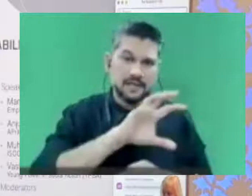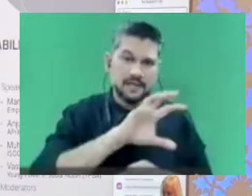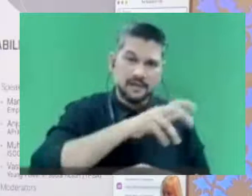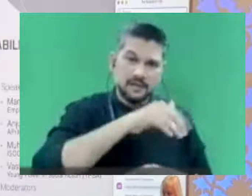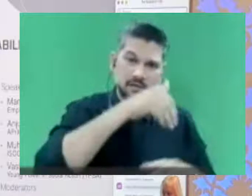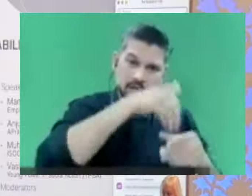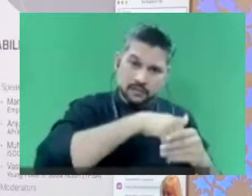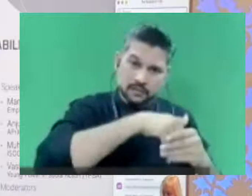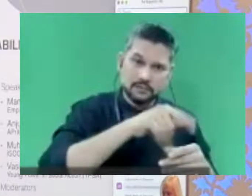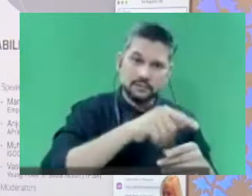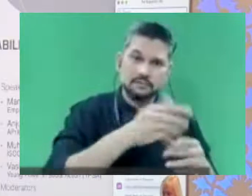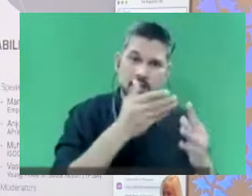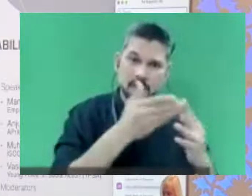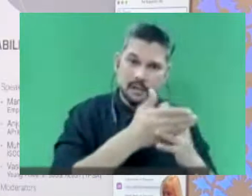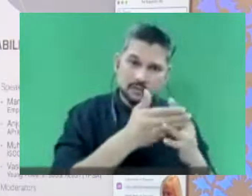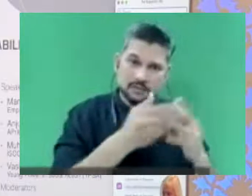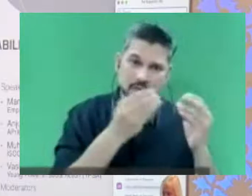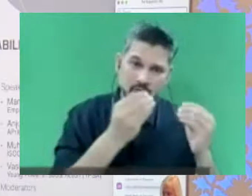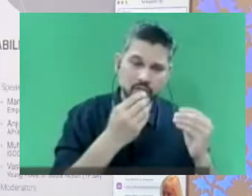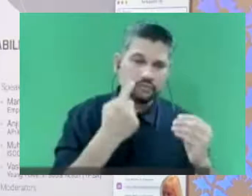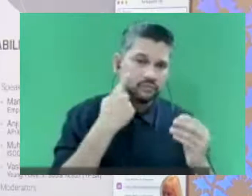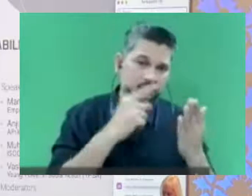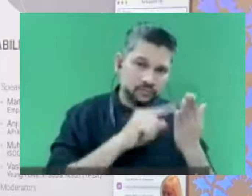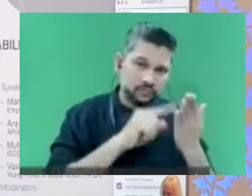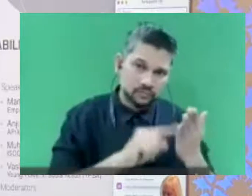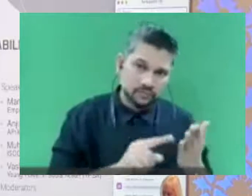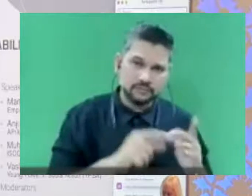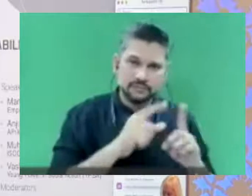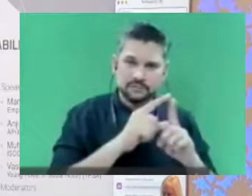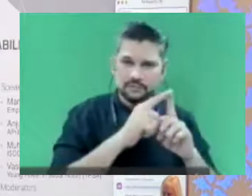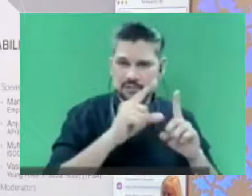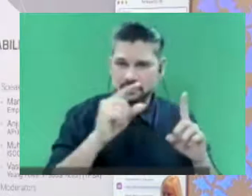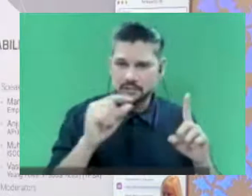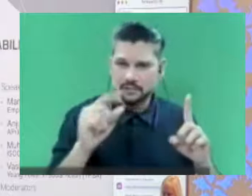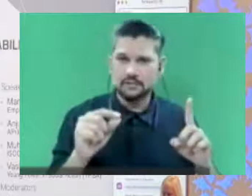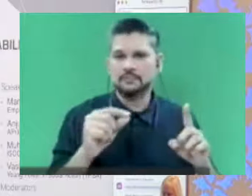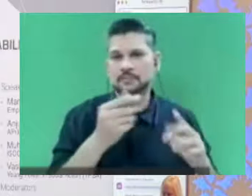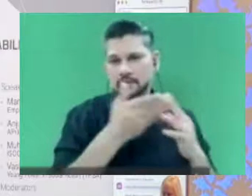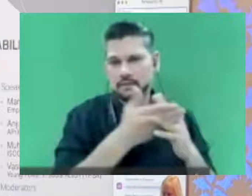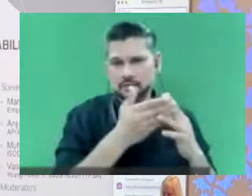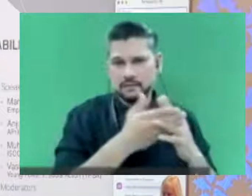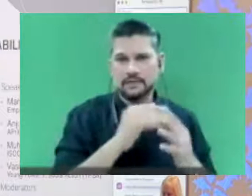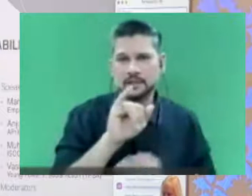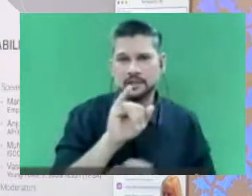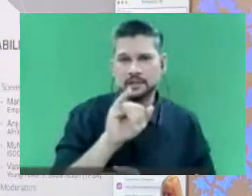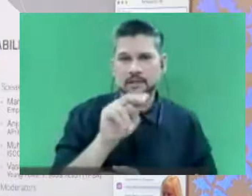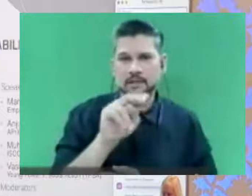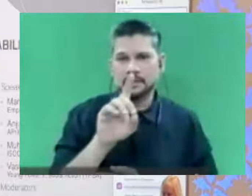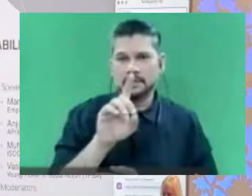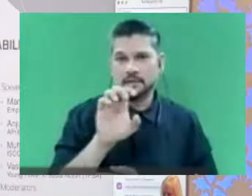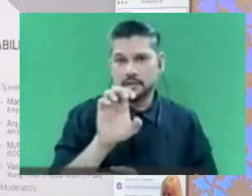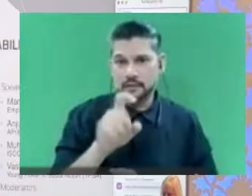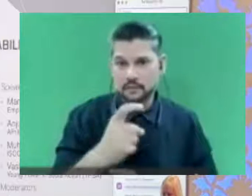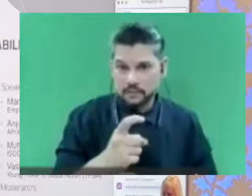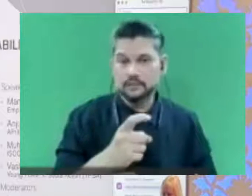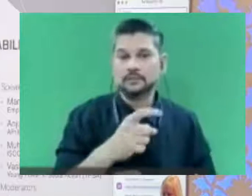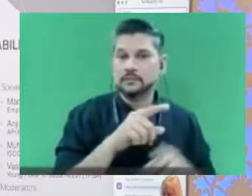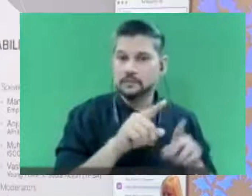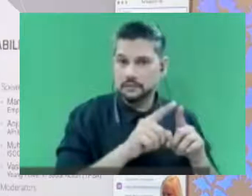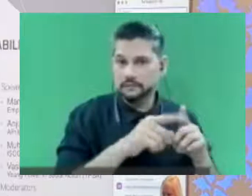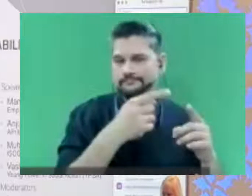the accessibility, digital accessibility index, and they also numbered